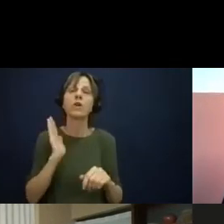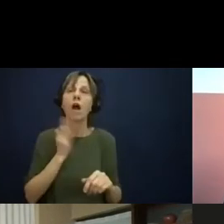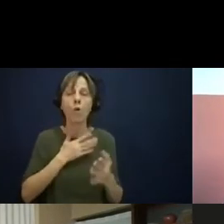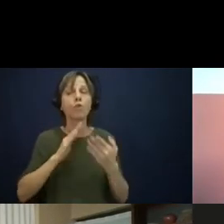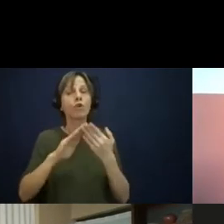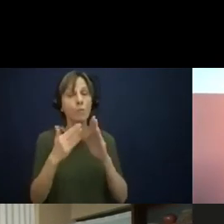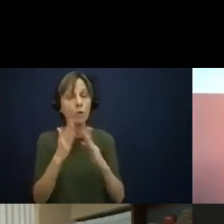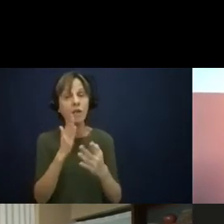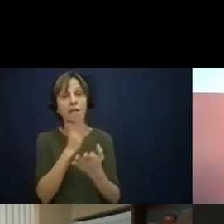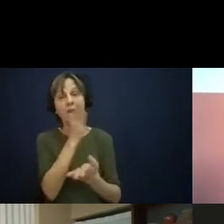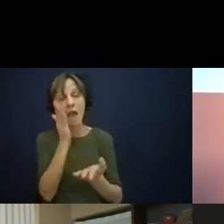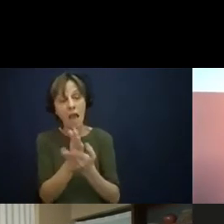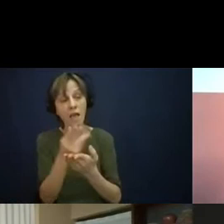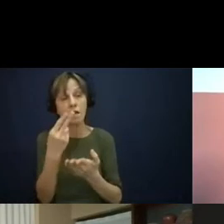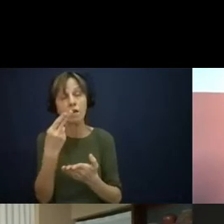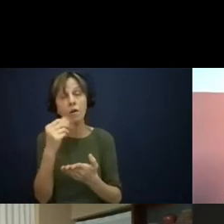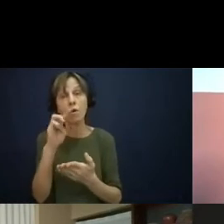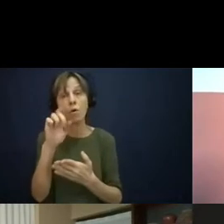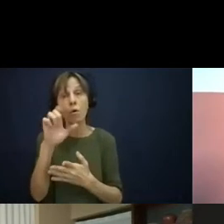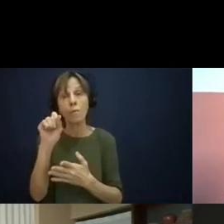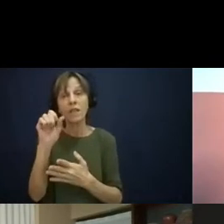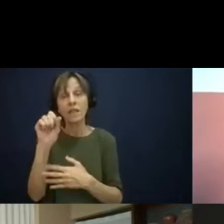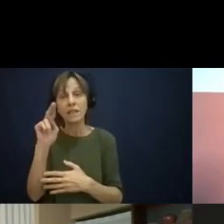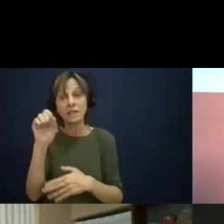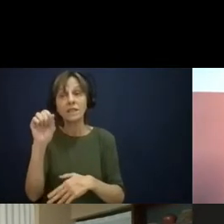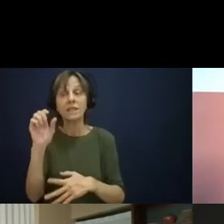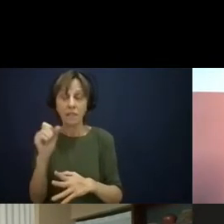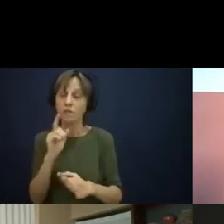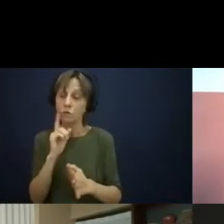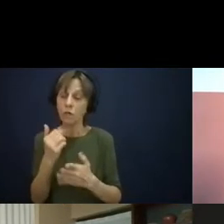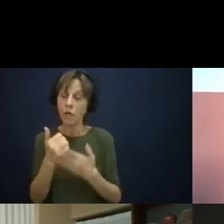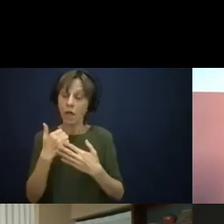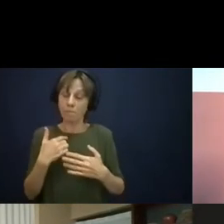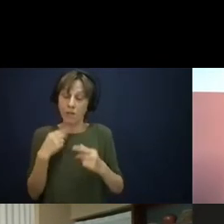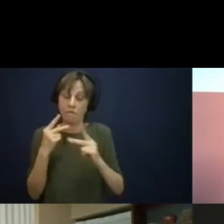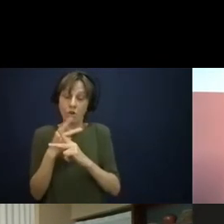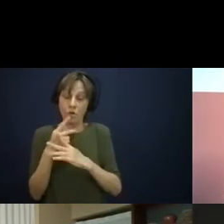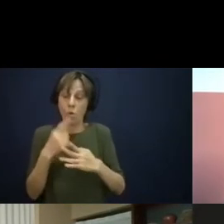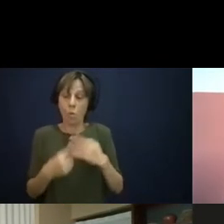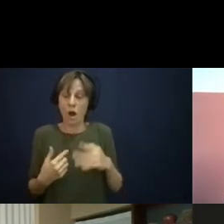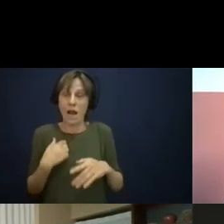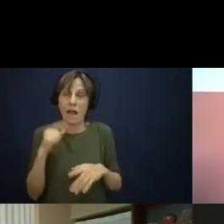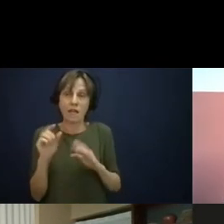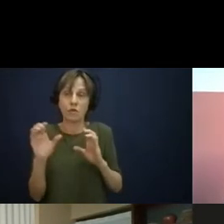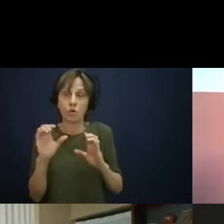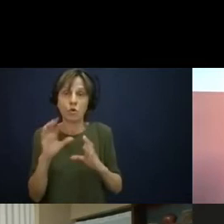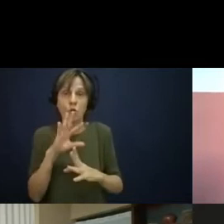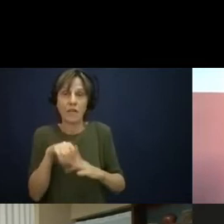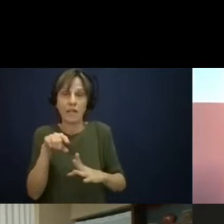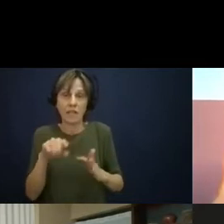really guarded around me to help me figure out what I need to do in this role, and really have partnered with